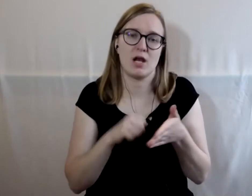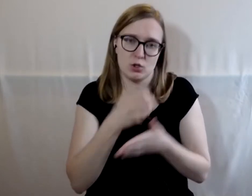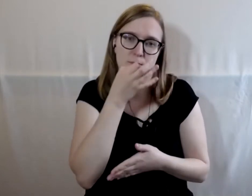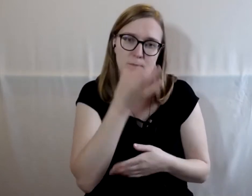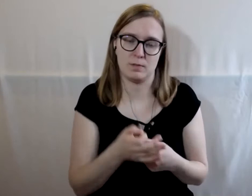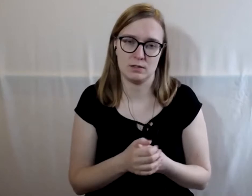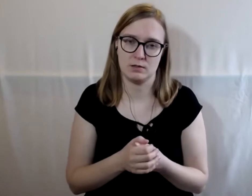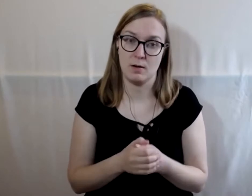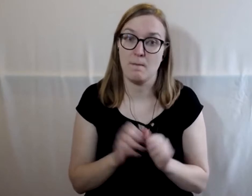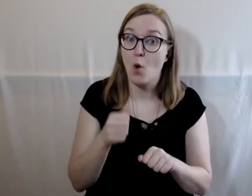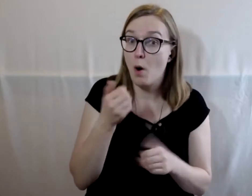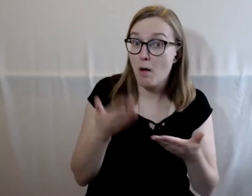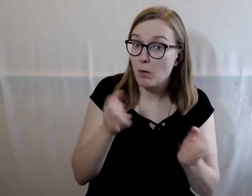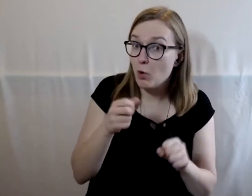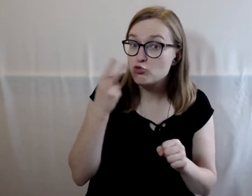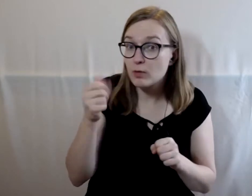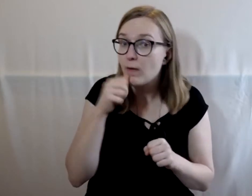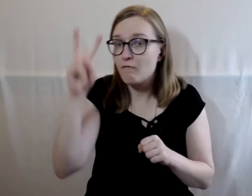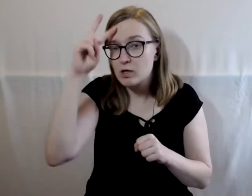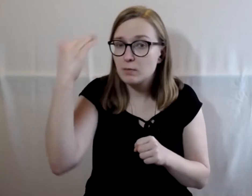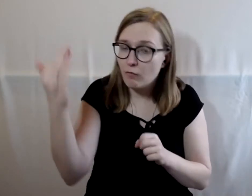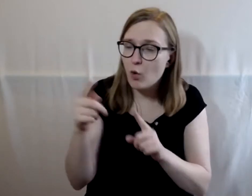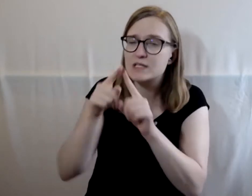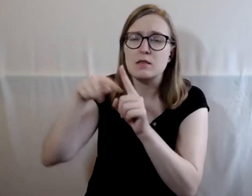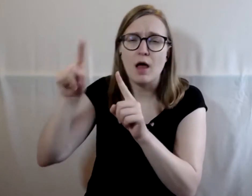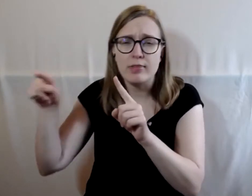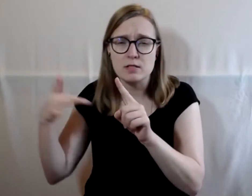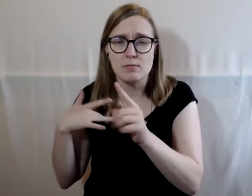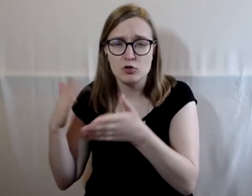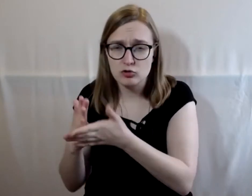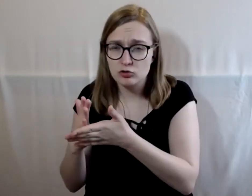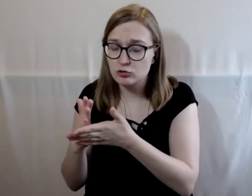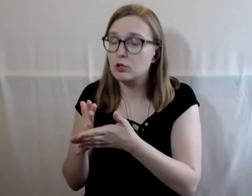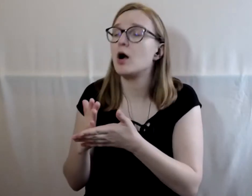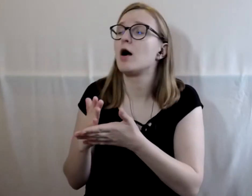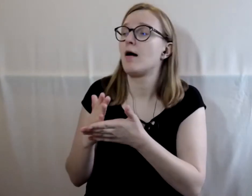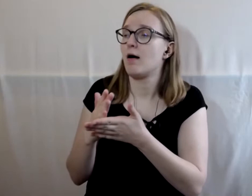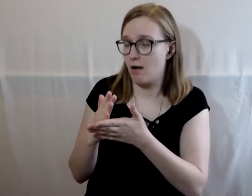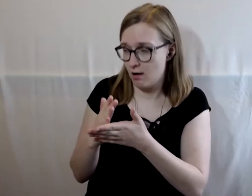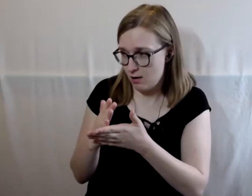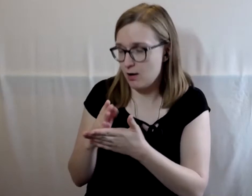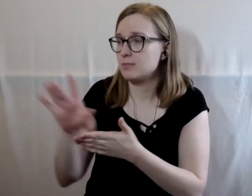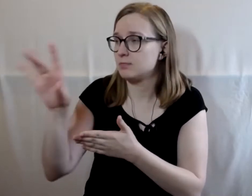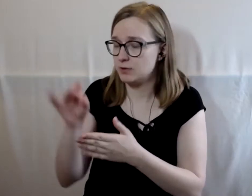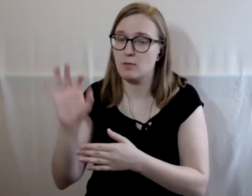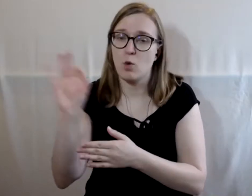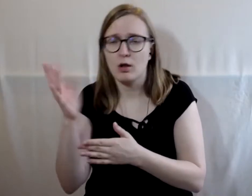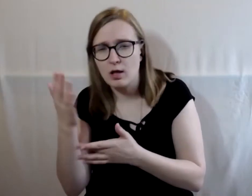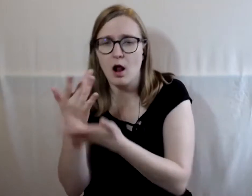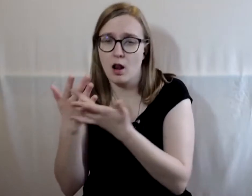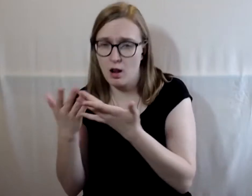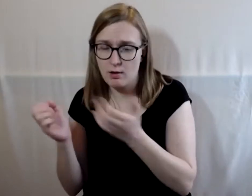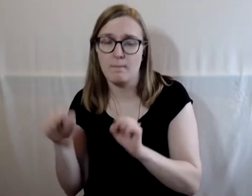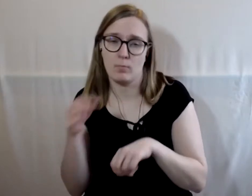a particular aspect of statistics, that it needs to be taught at this level,